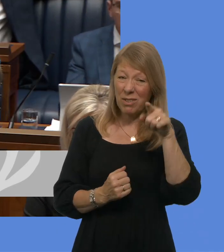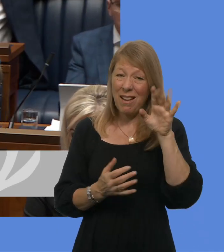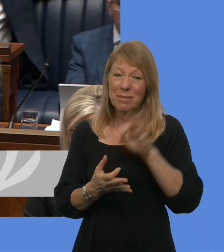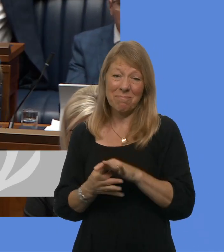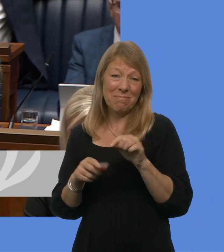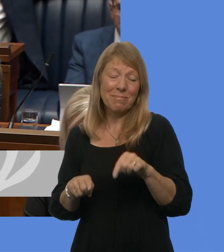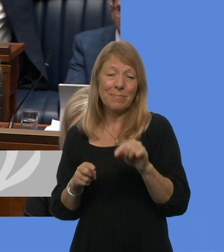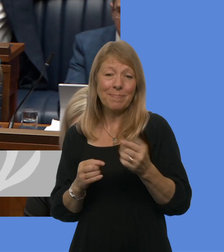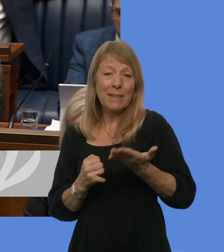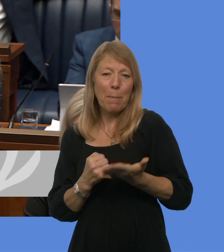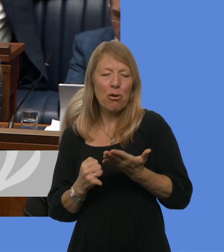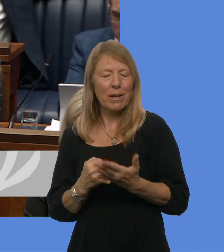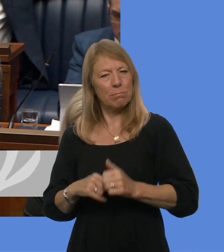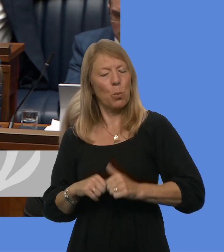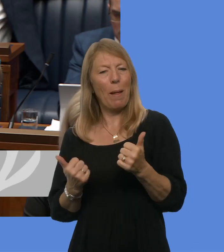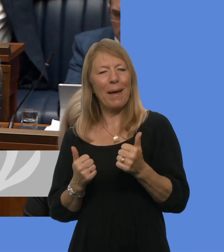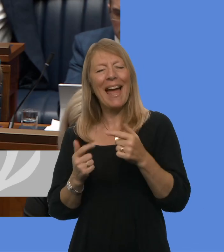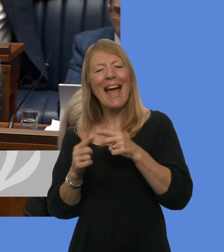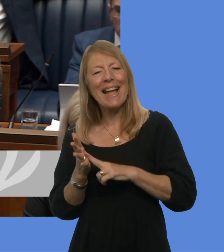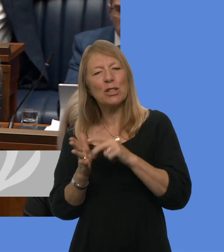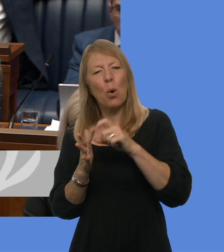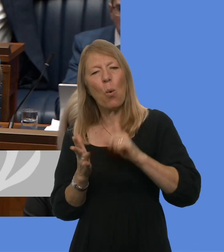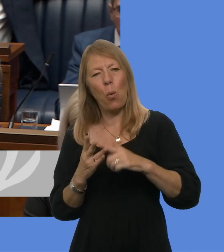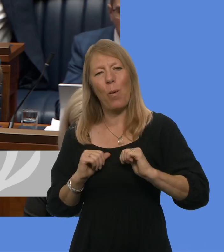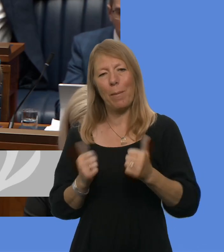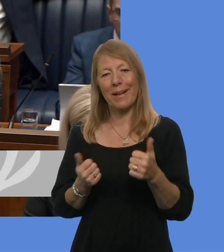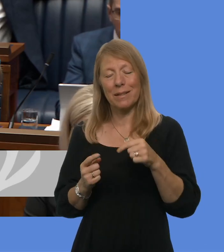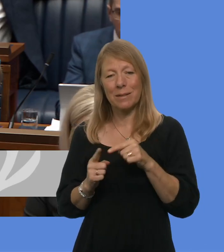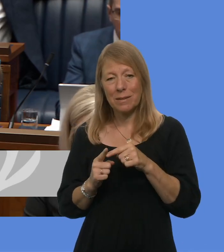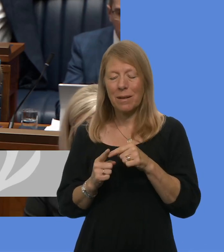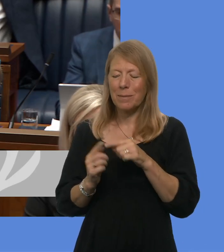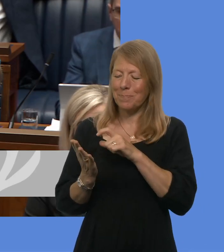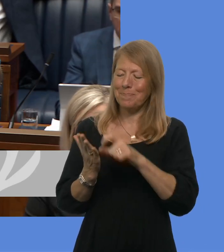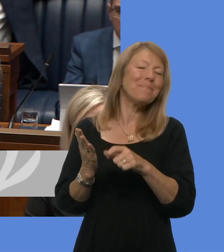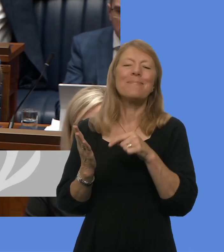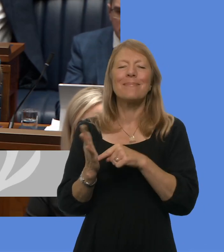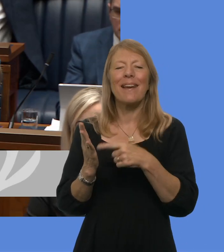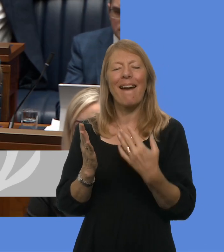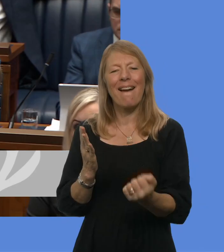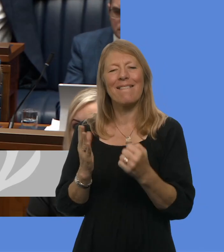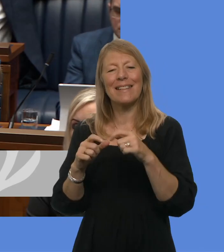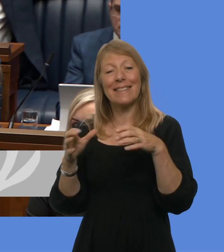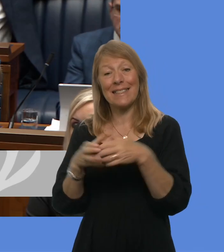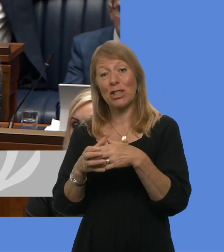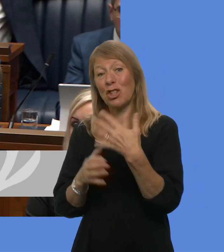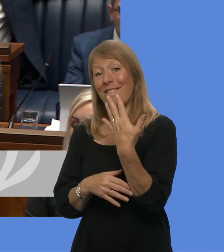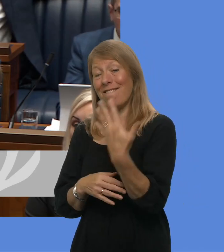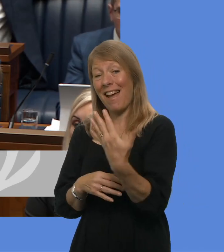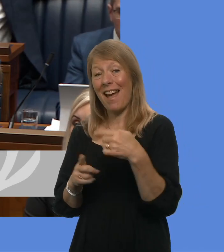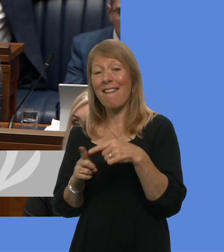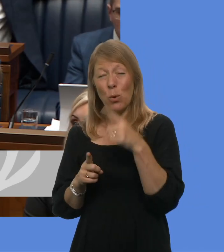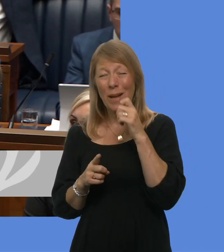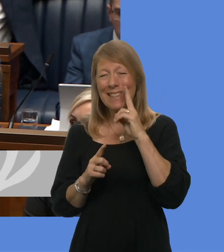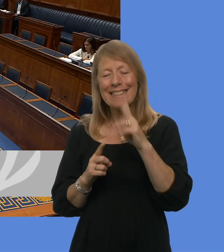5 within the post-primary suite of resources covers both endometriosis and PCOS and can be accessed via the